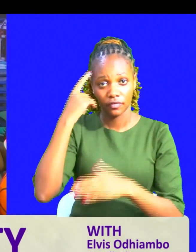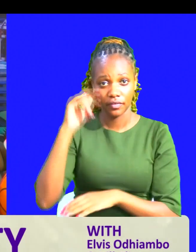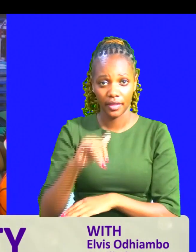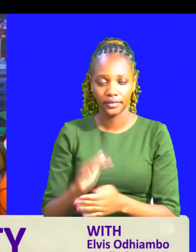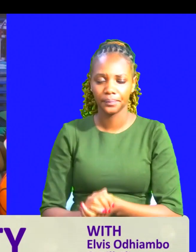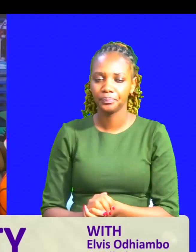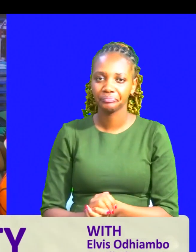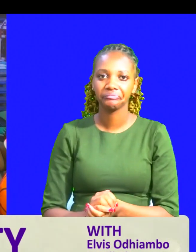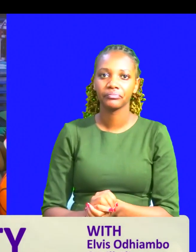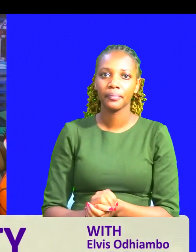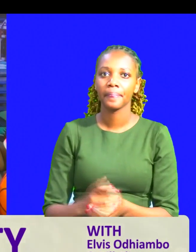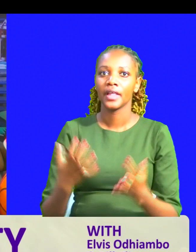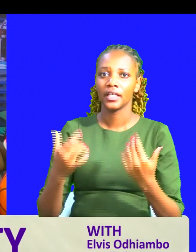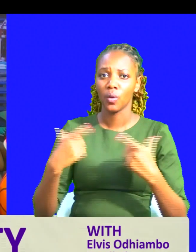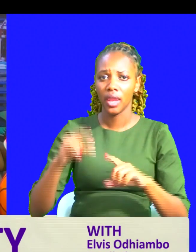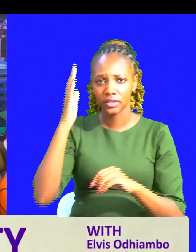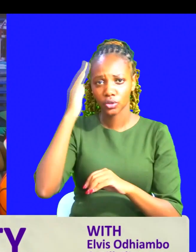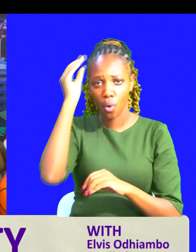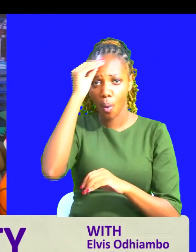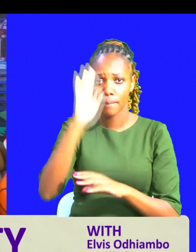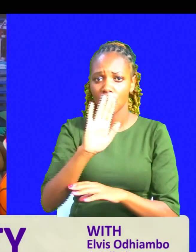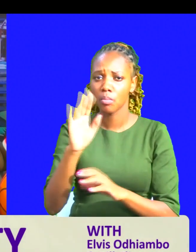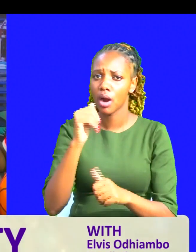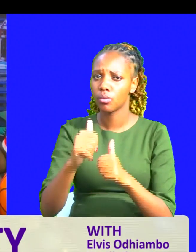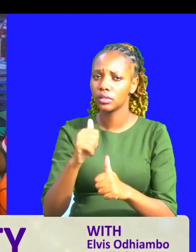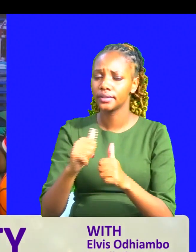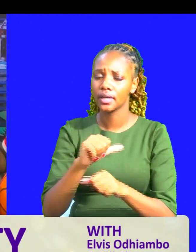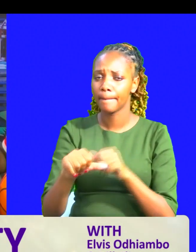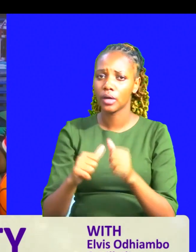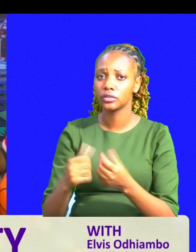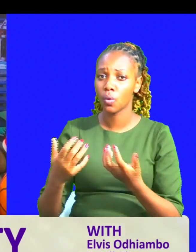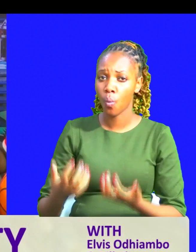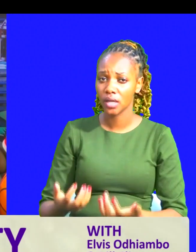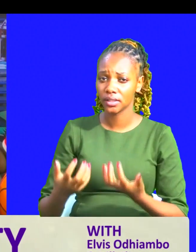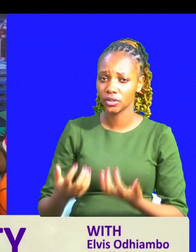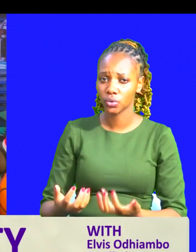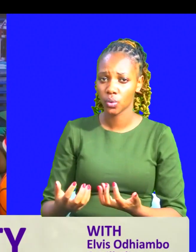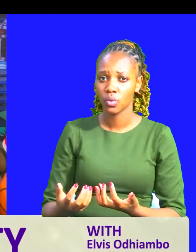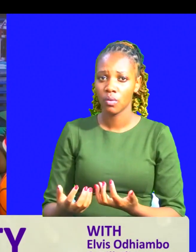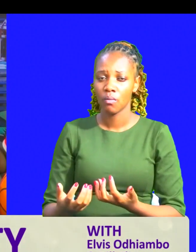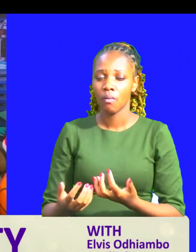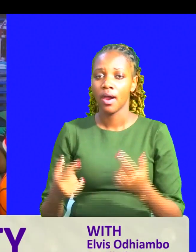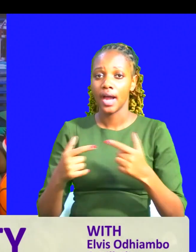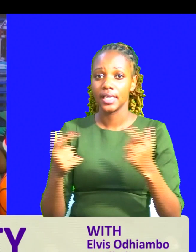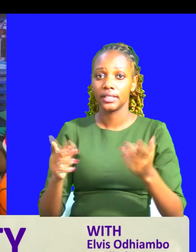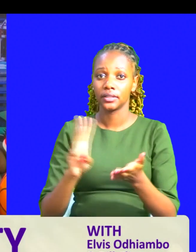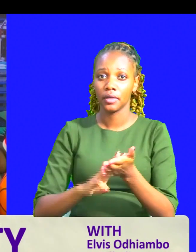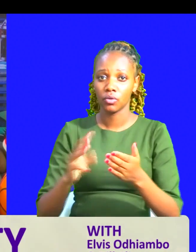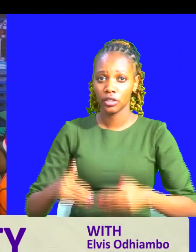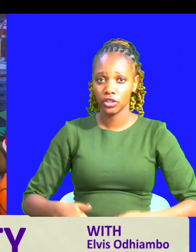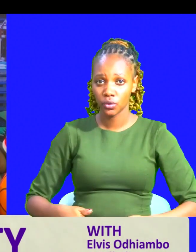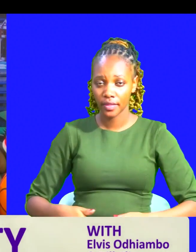course, ladies and gentlemen, let us know your opinion as far as Wazito, triumph over Migori Youth is concerned.